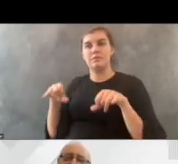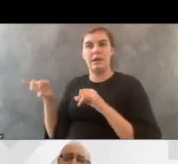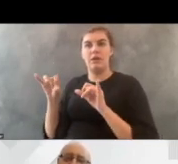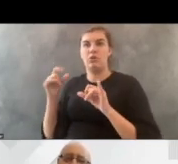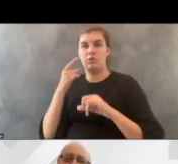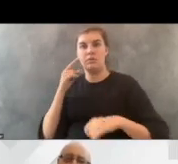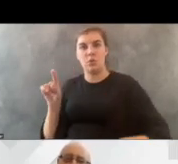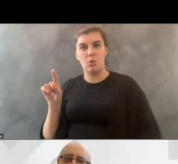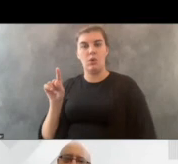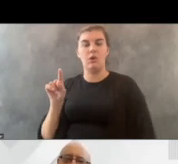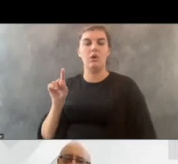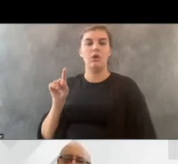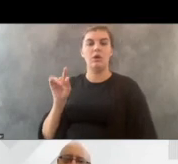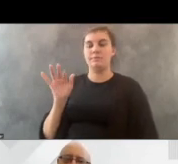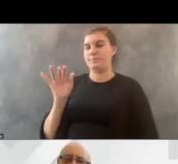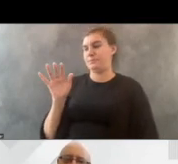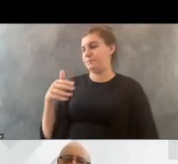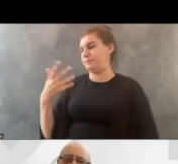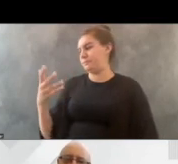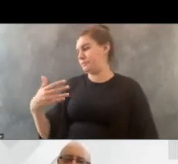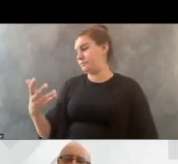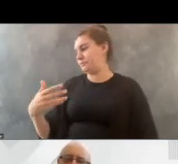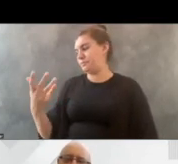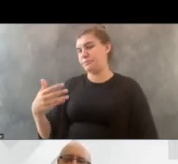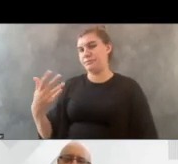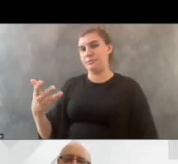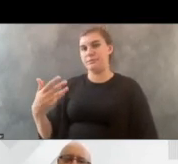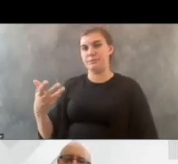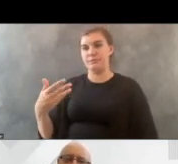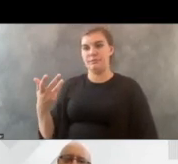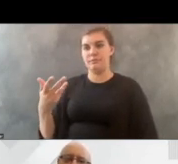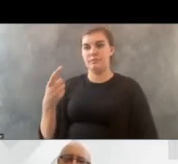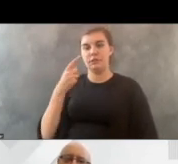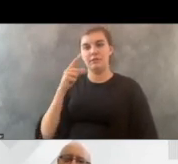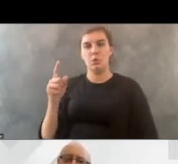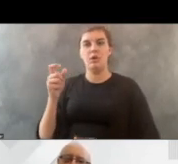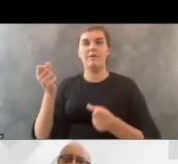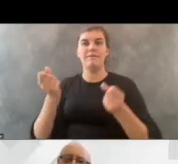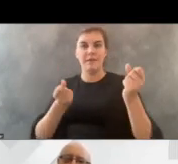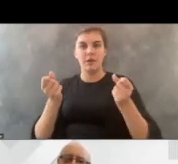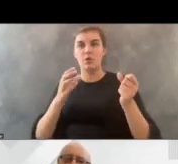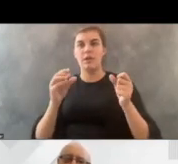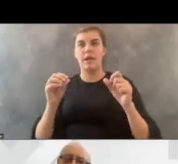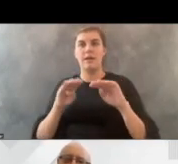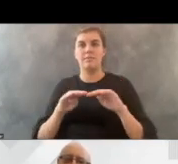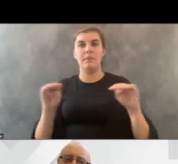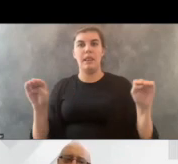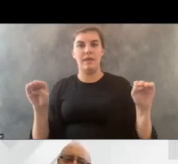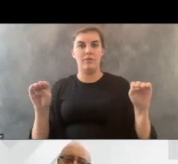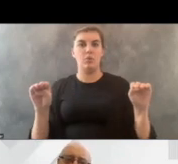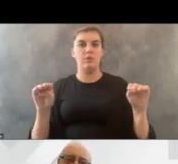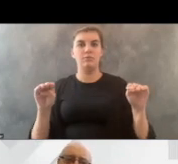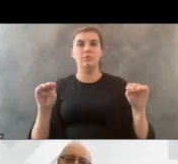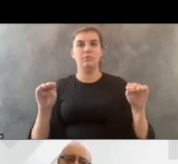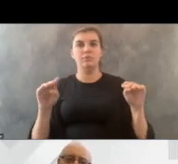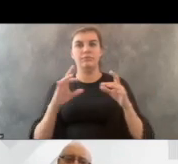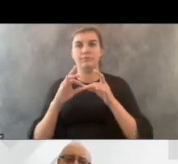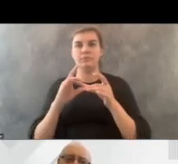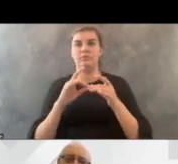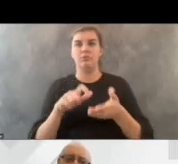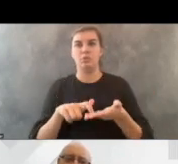at a corner. The audible walk indication must be a percussive tone and repeat 8 to 10 ticks per second